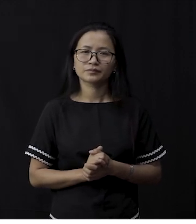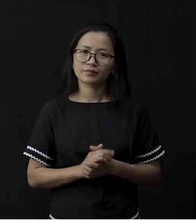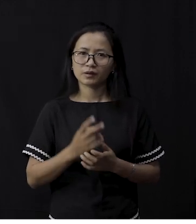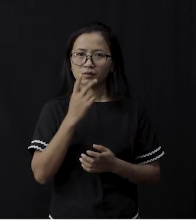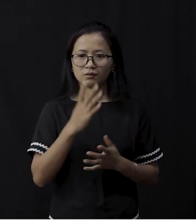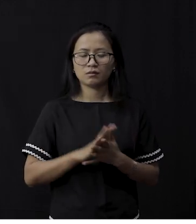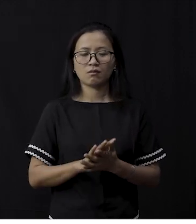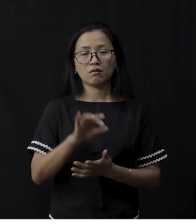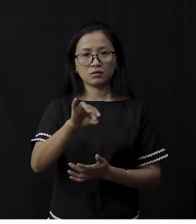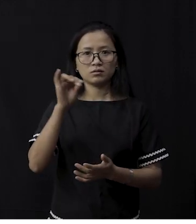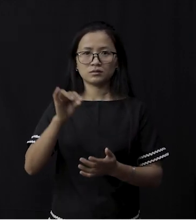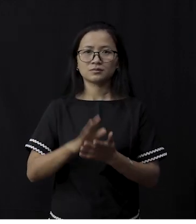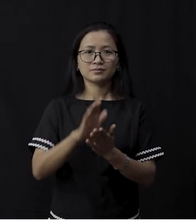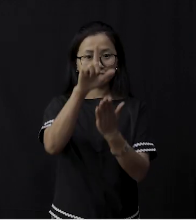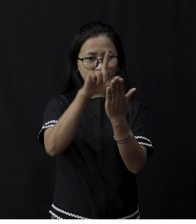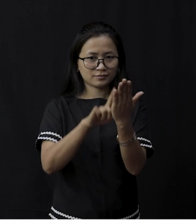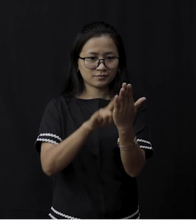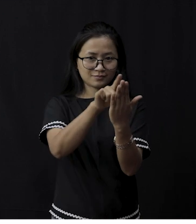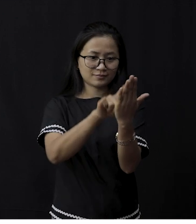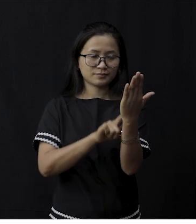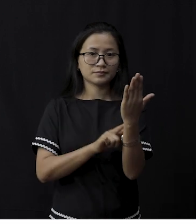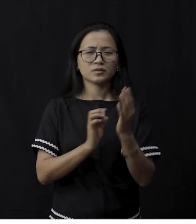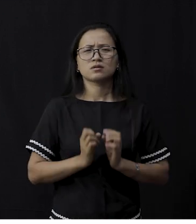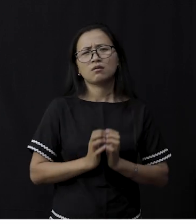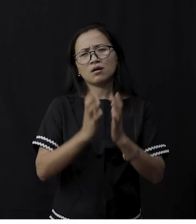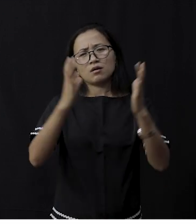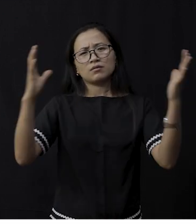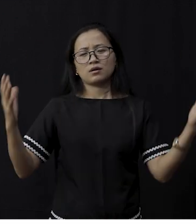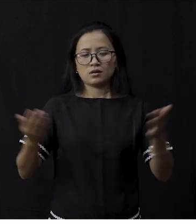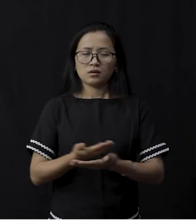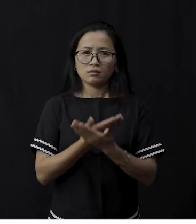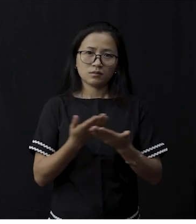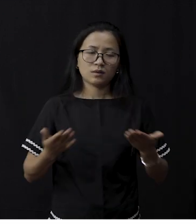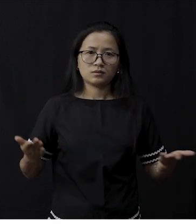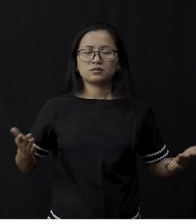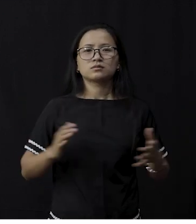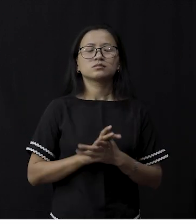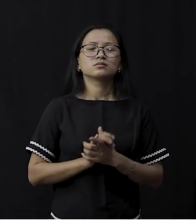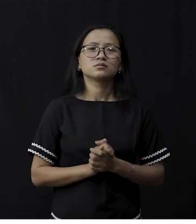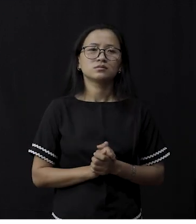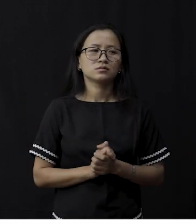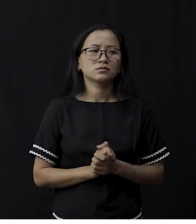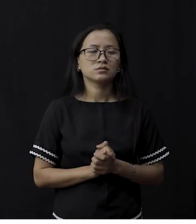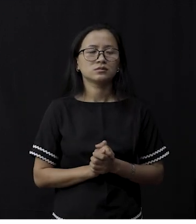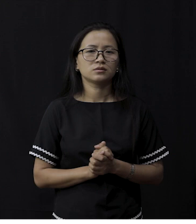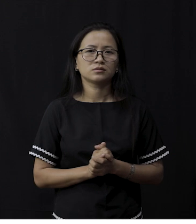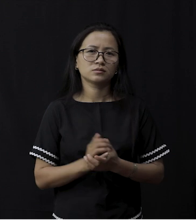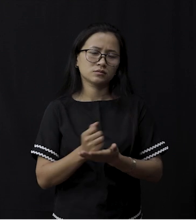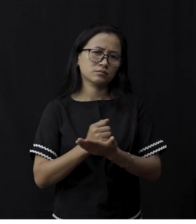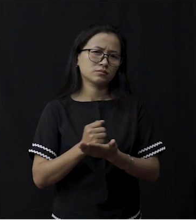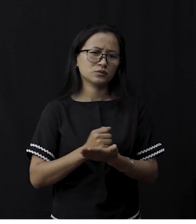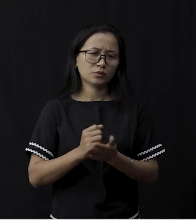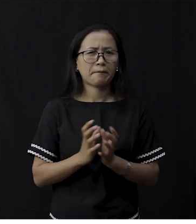Okay, so I got a list and I saw many things, but I couldn't